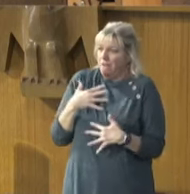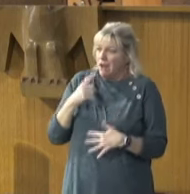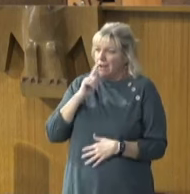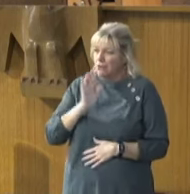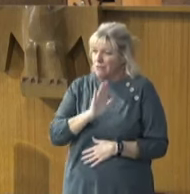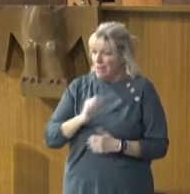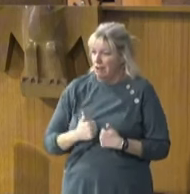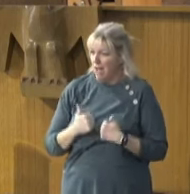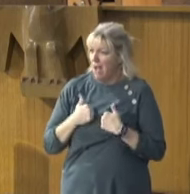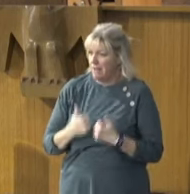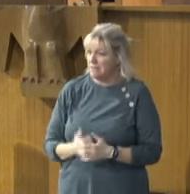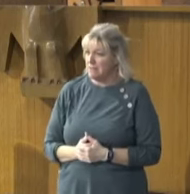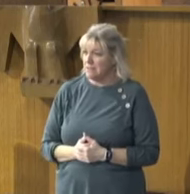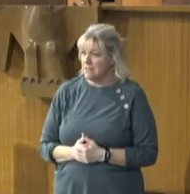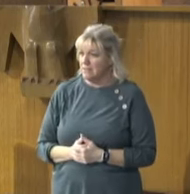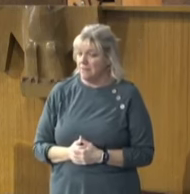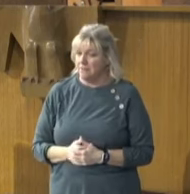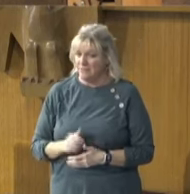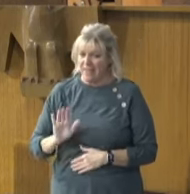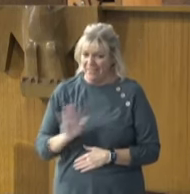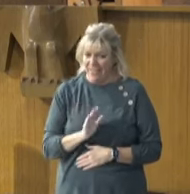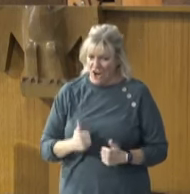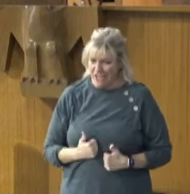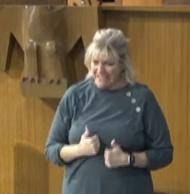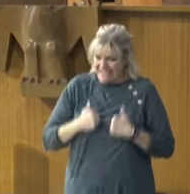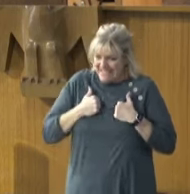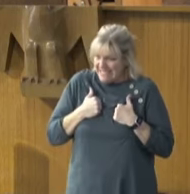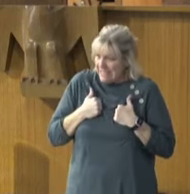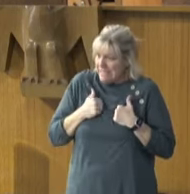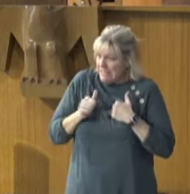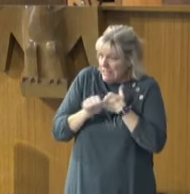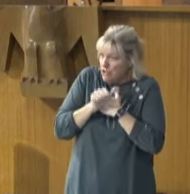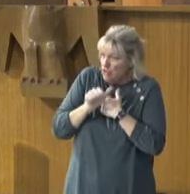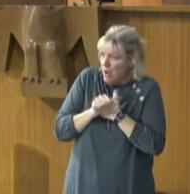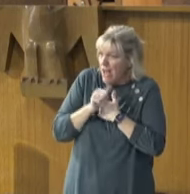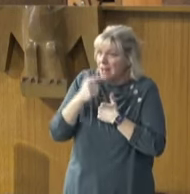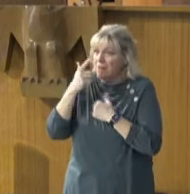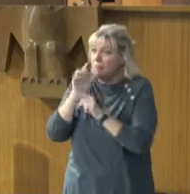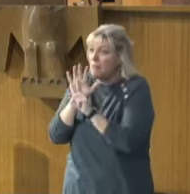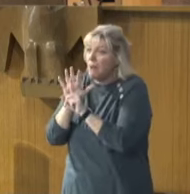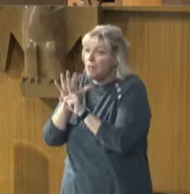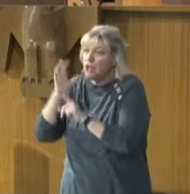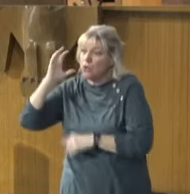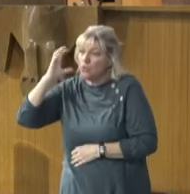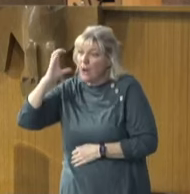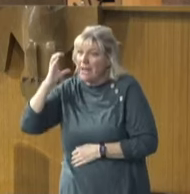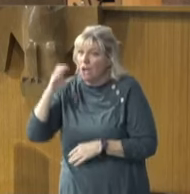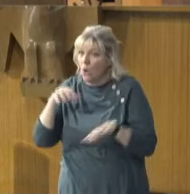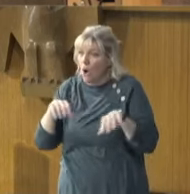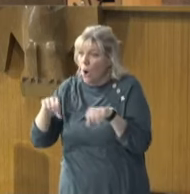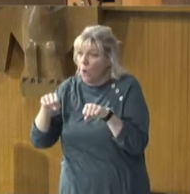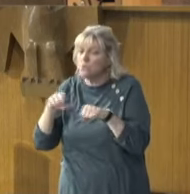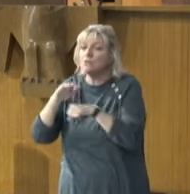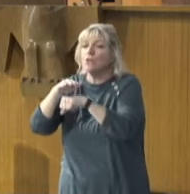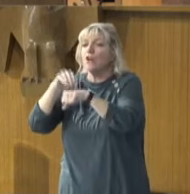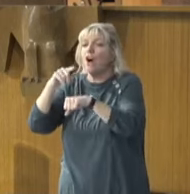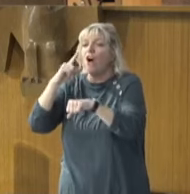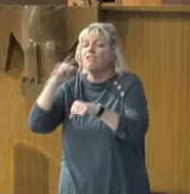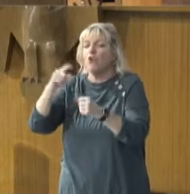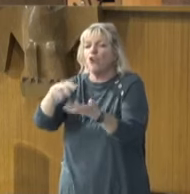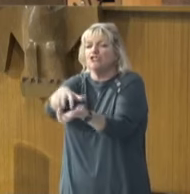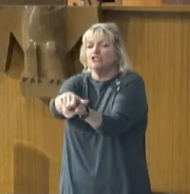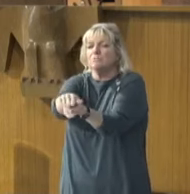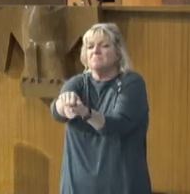right now. Their very existence is under threat, with popular radio hosts even calling for the elimination of the